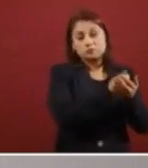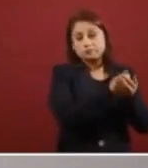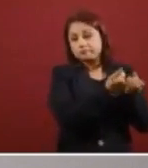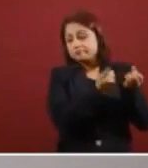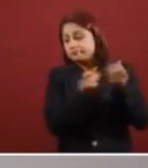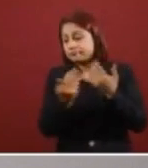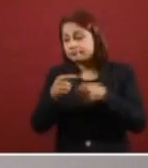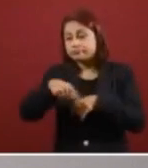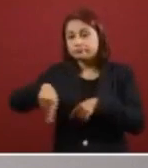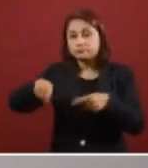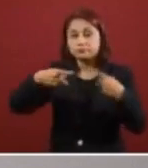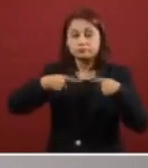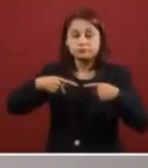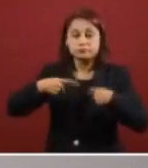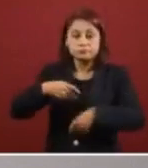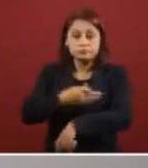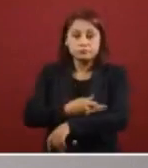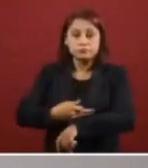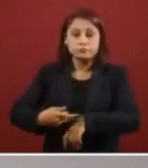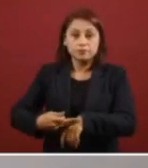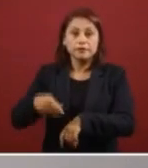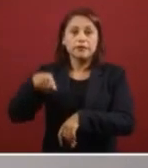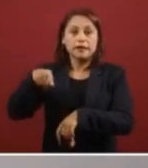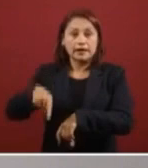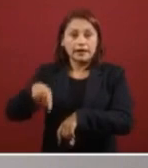provinces to have